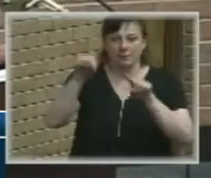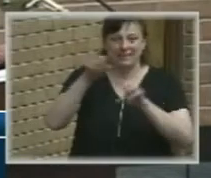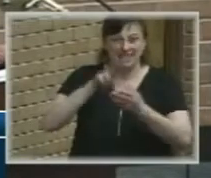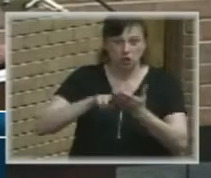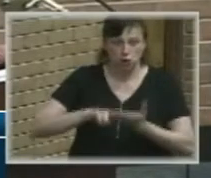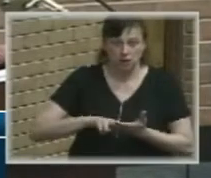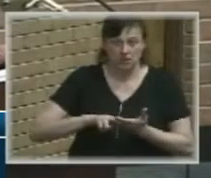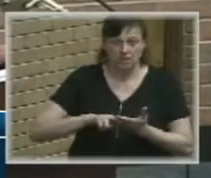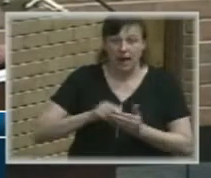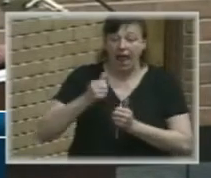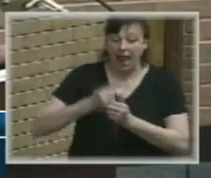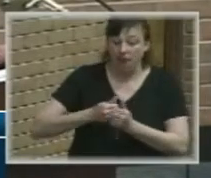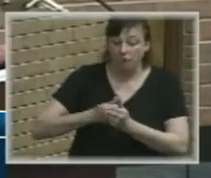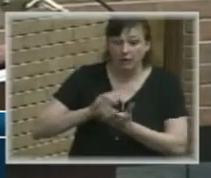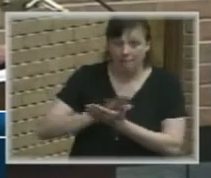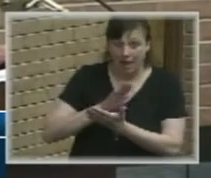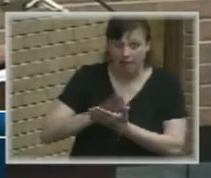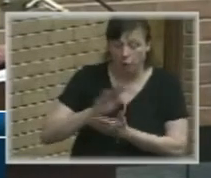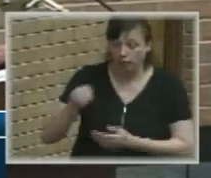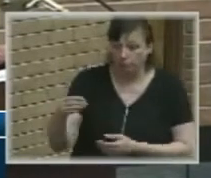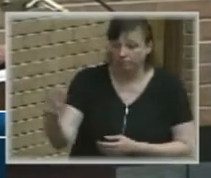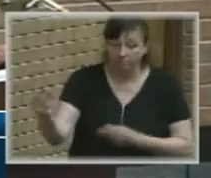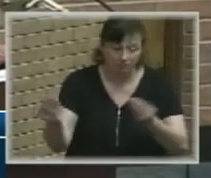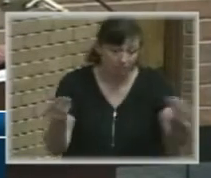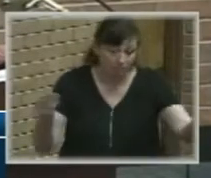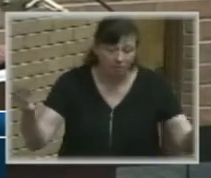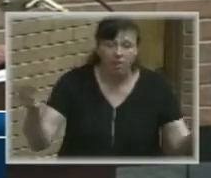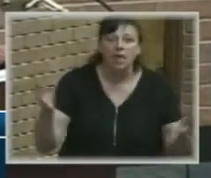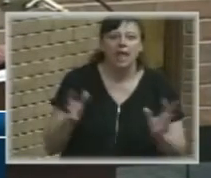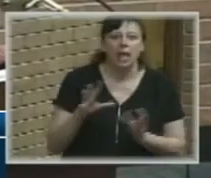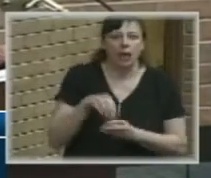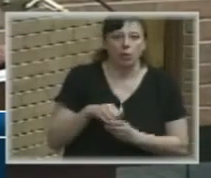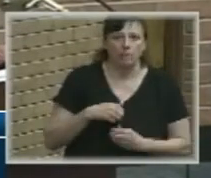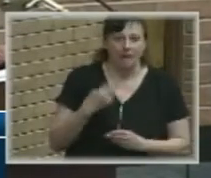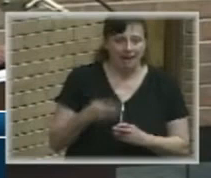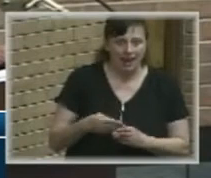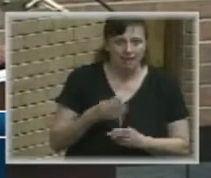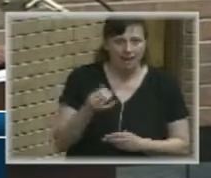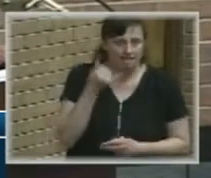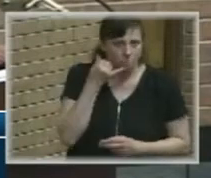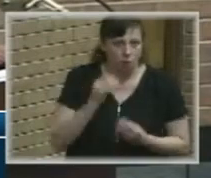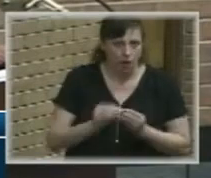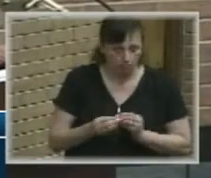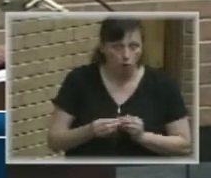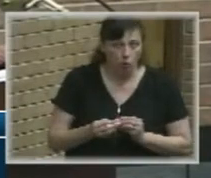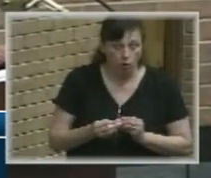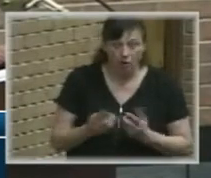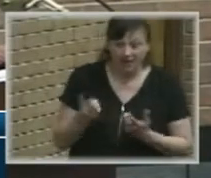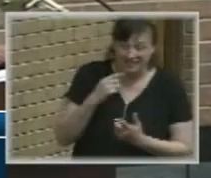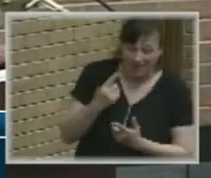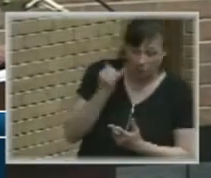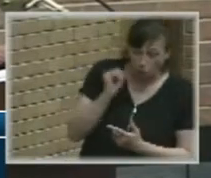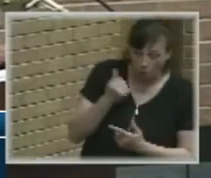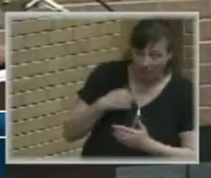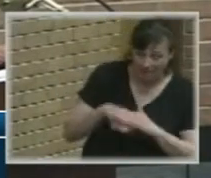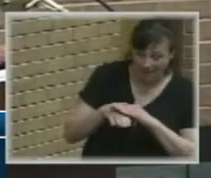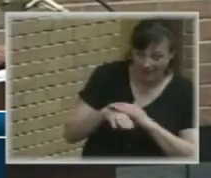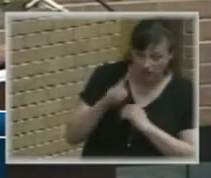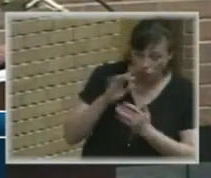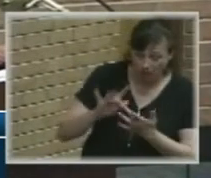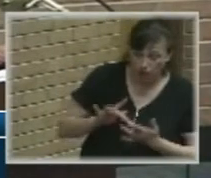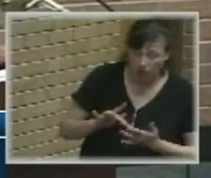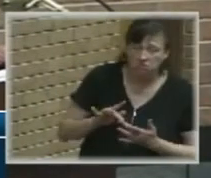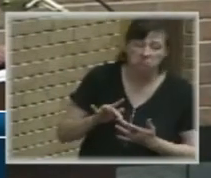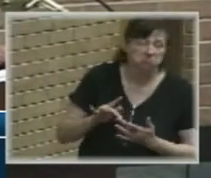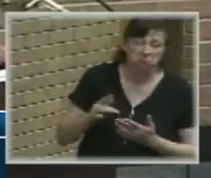out to neighbors had my name and phone number on it. And I told people, for example, if they don't have a computer or access to the internet, they were welcome